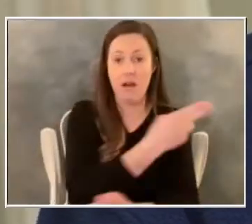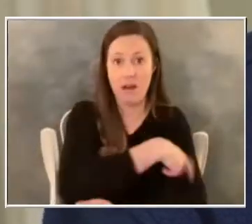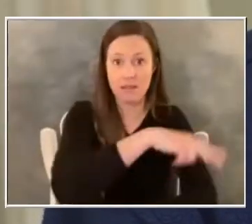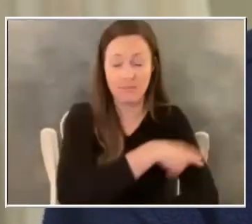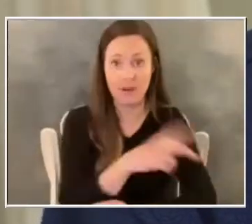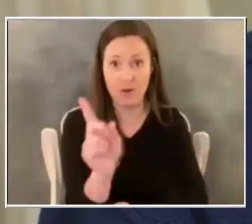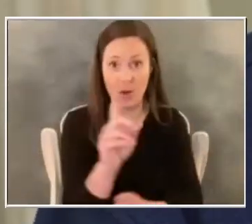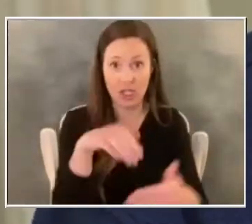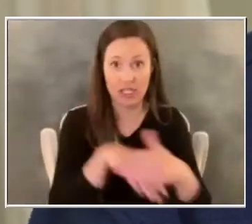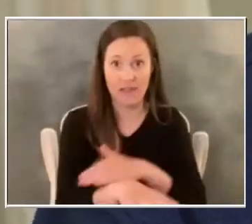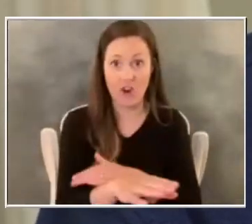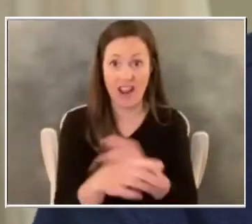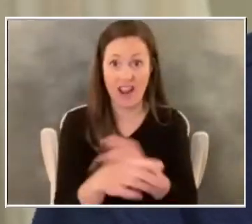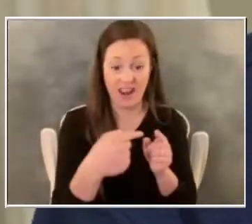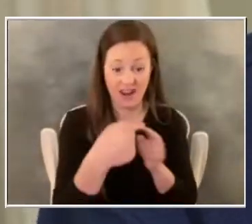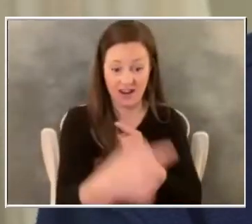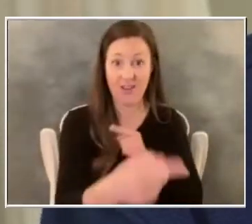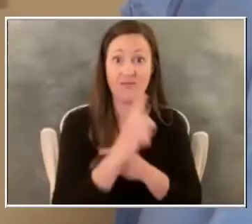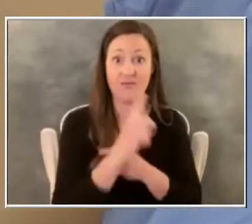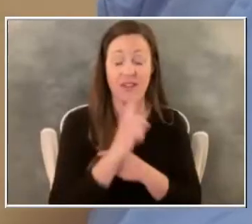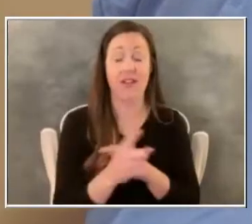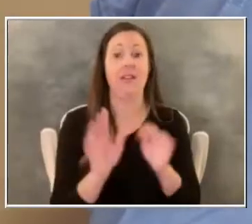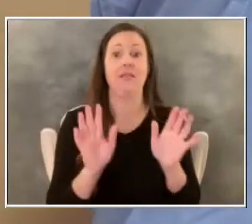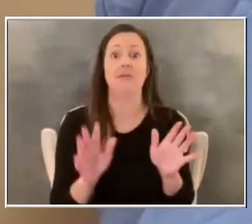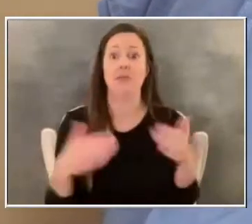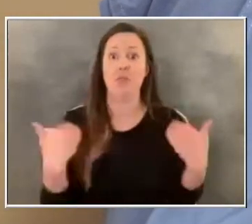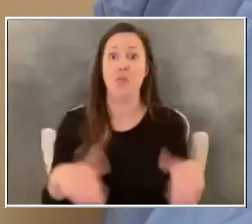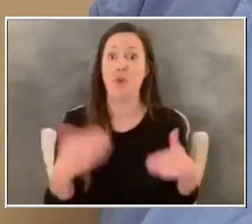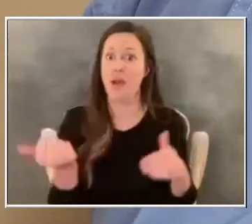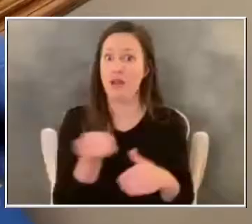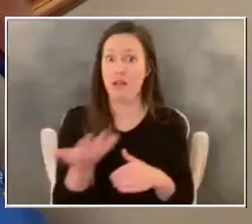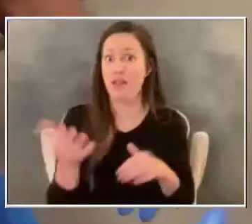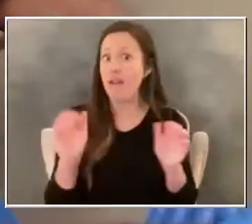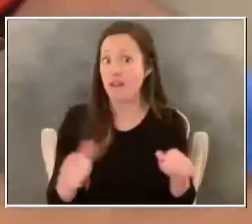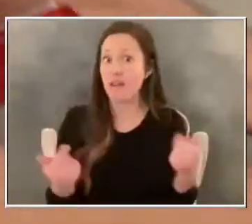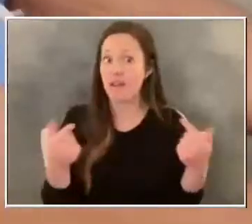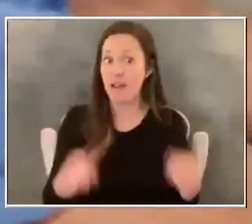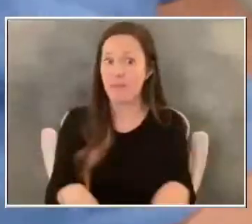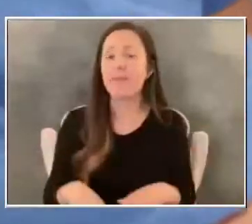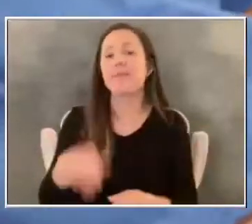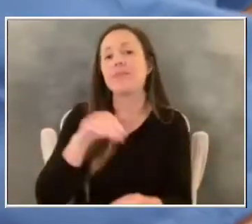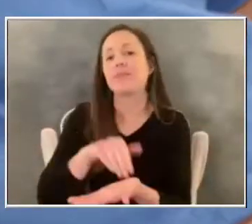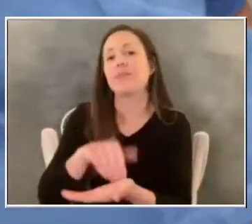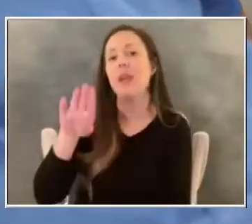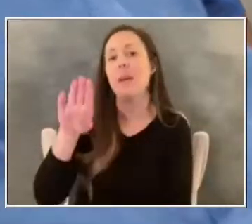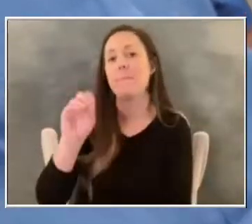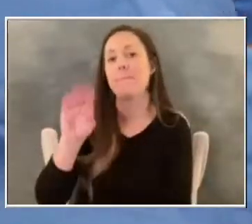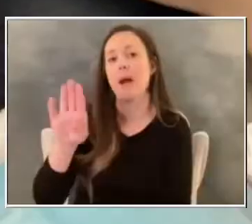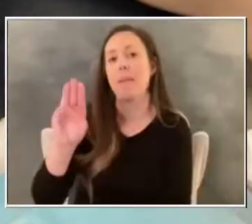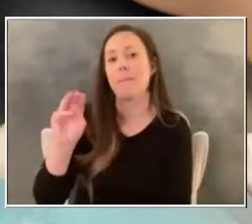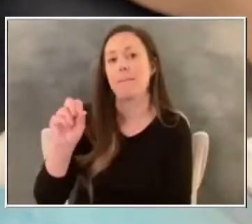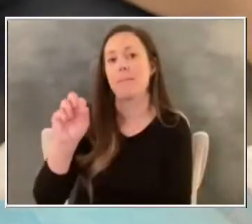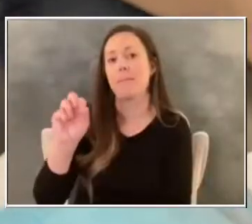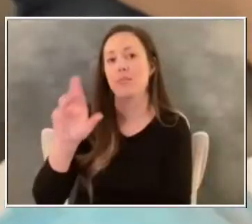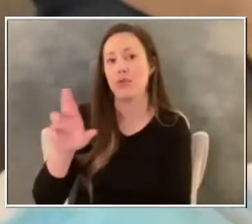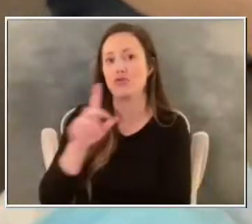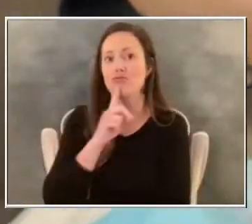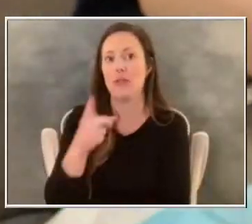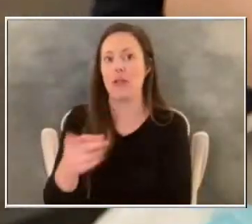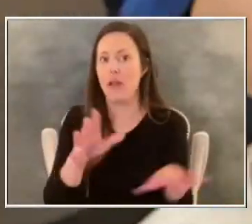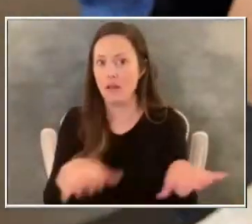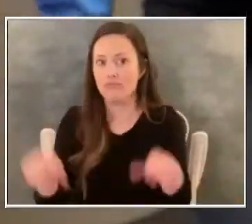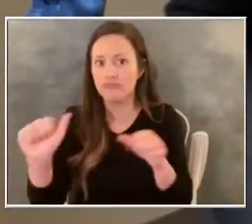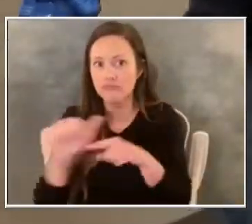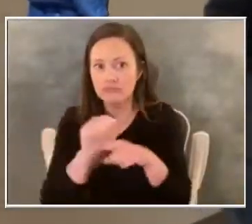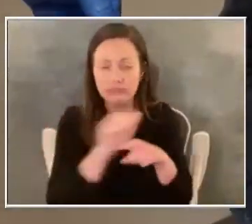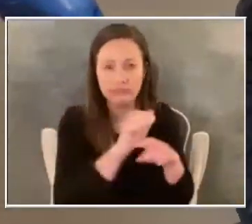at, anything can happen in that 100 miles. Dr. Bob Mosier leads the training. Hands go toward the nose. Helping nurses and